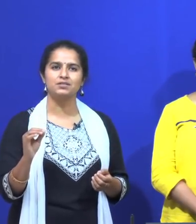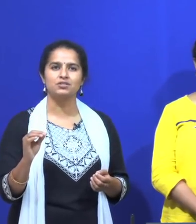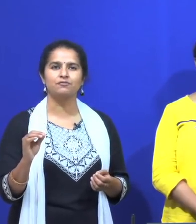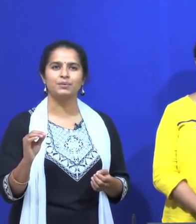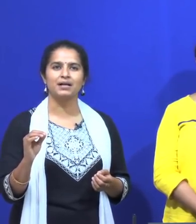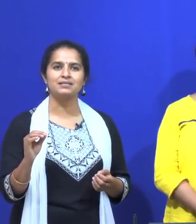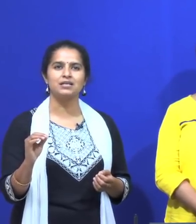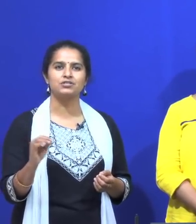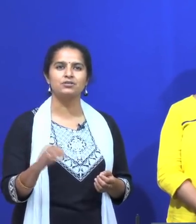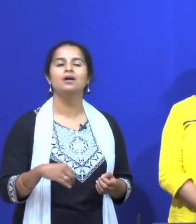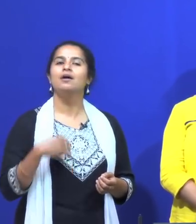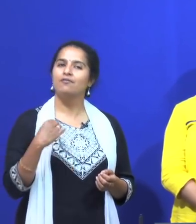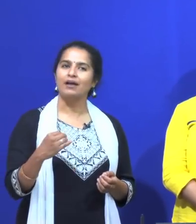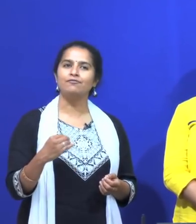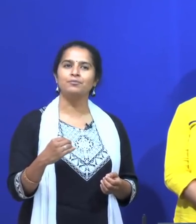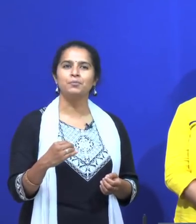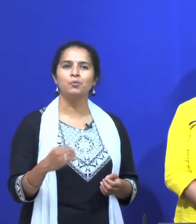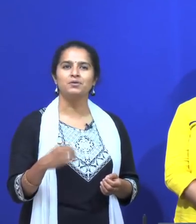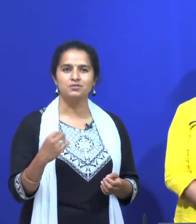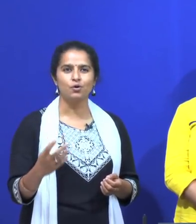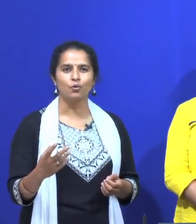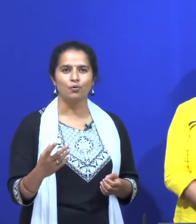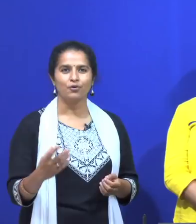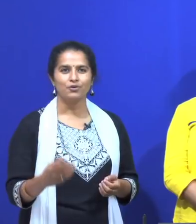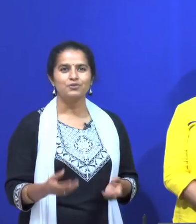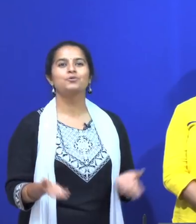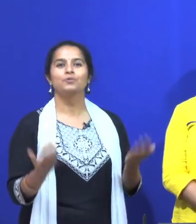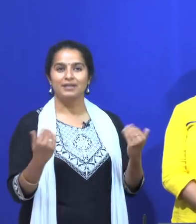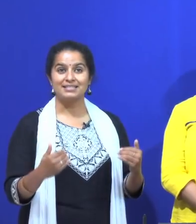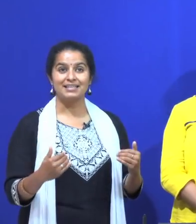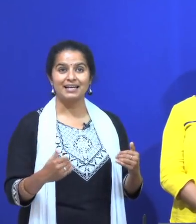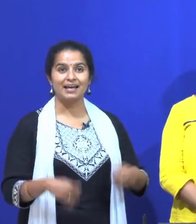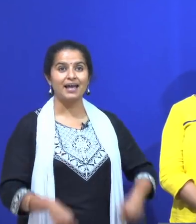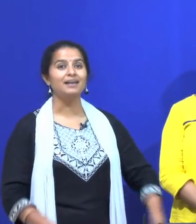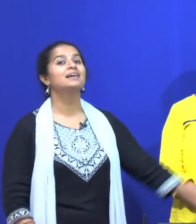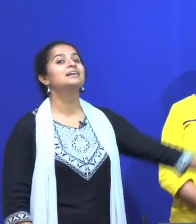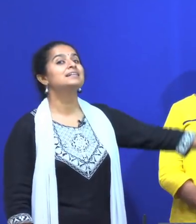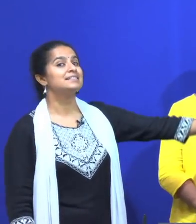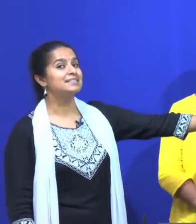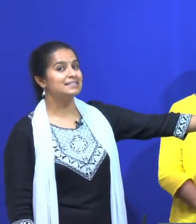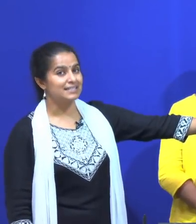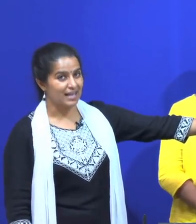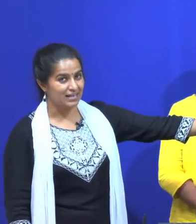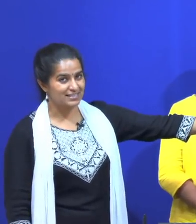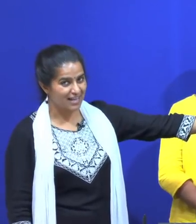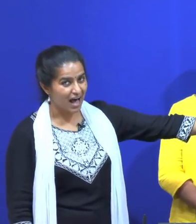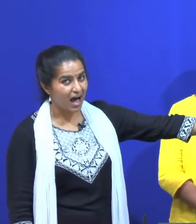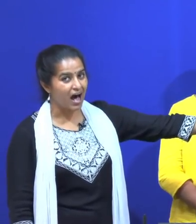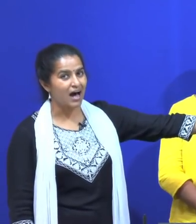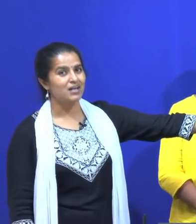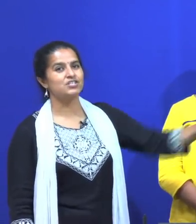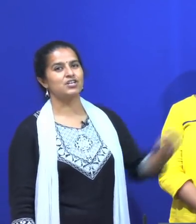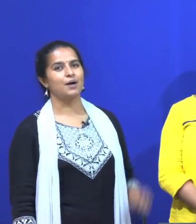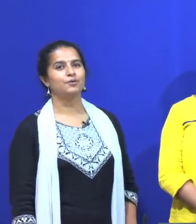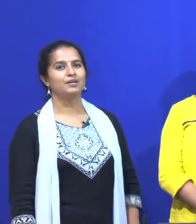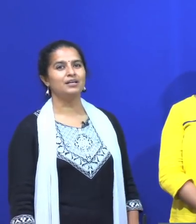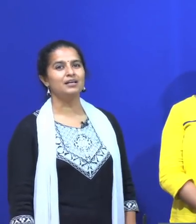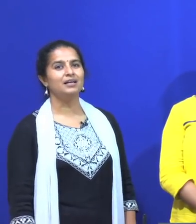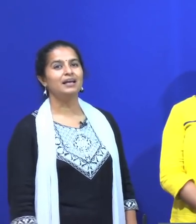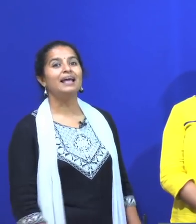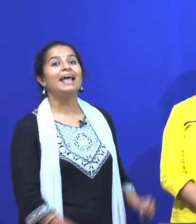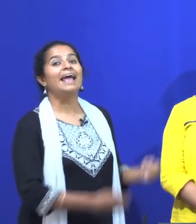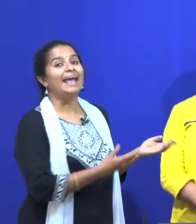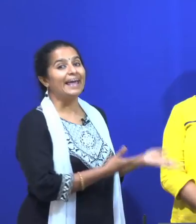these precisions of pronunciation right from the moment go. So let's say that again. Sa